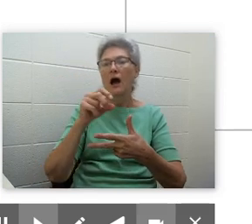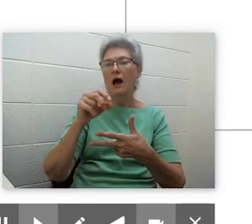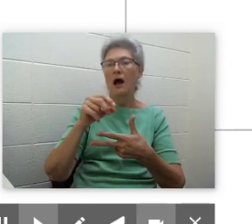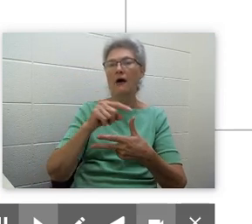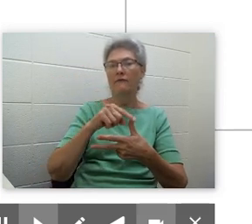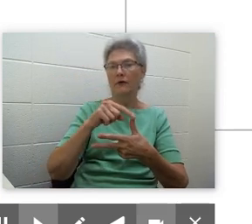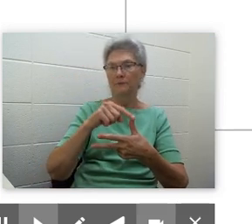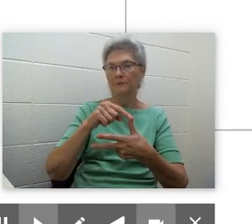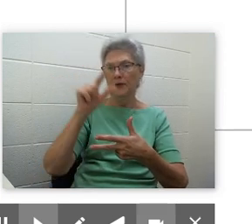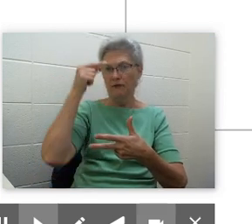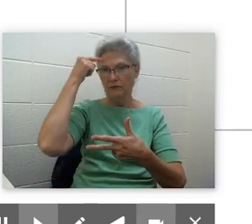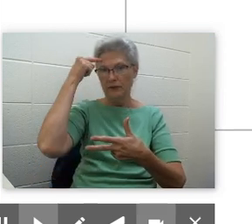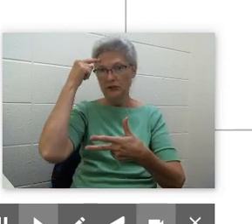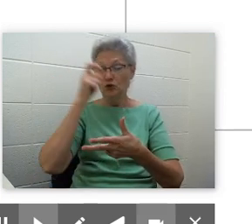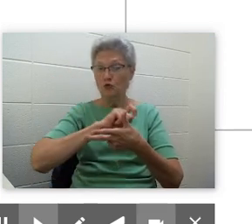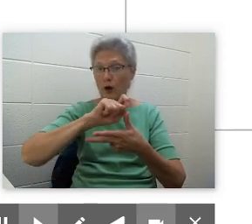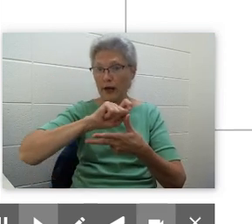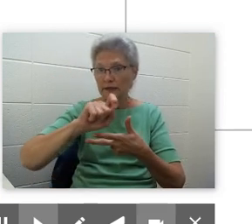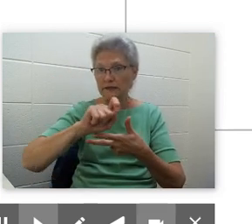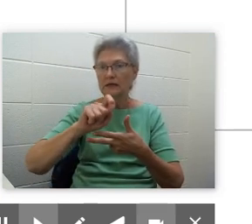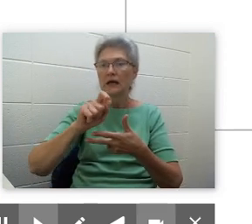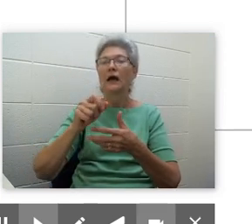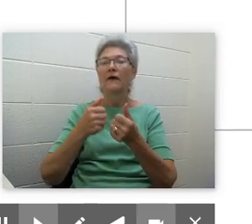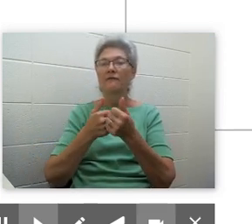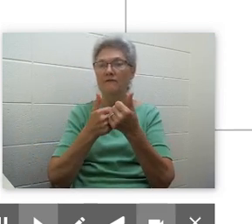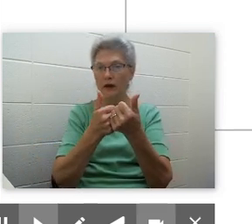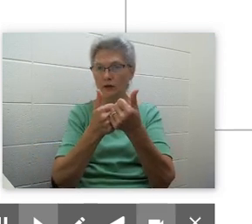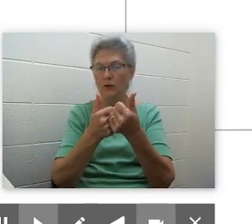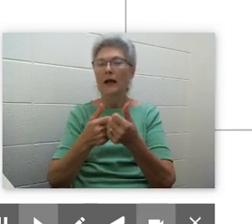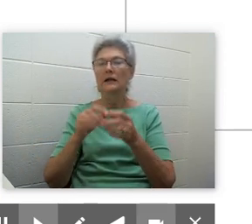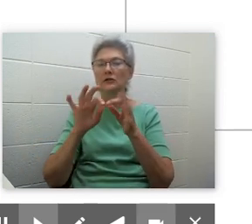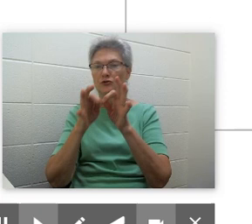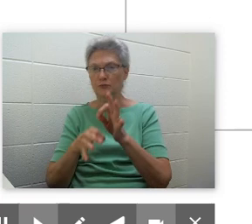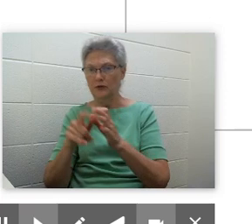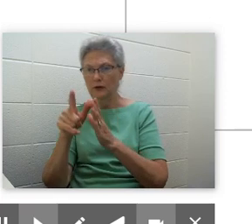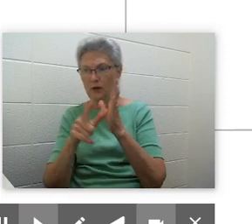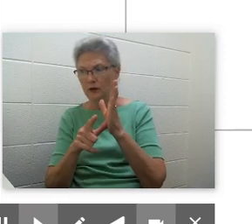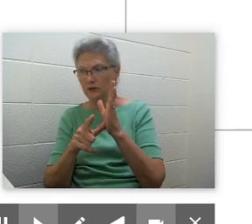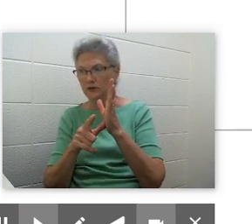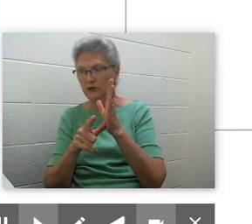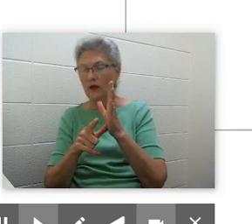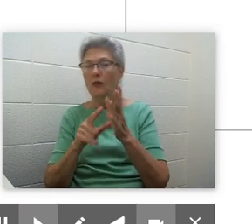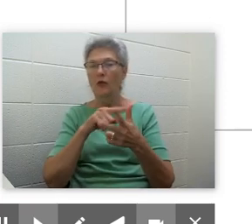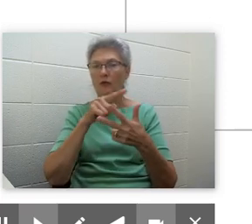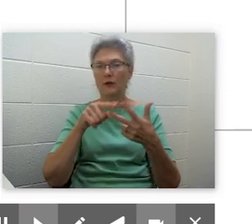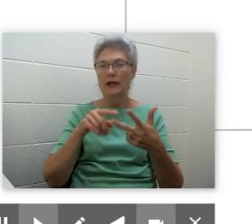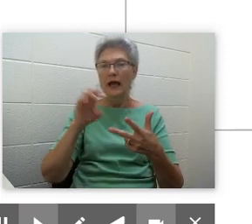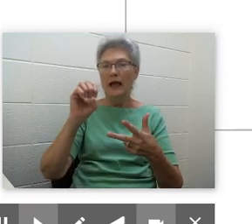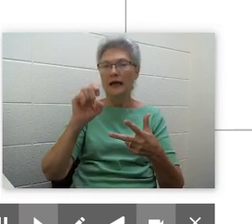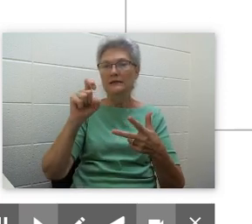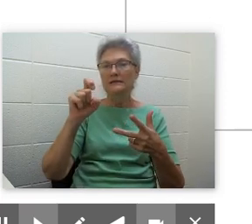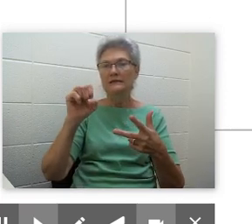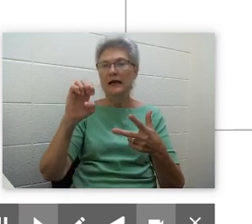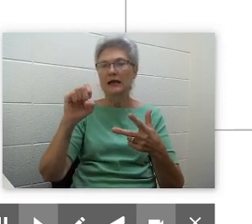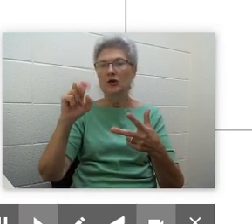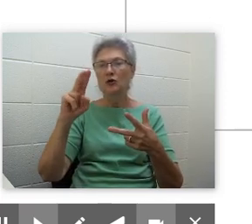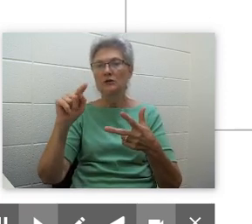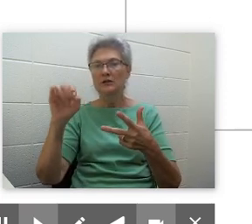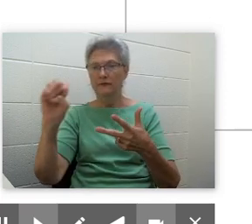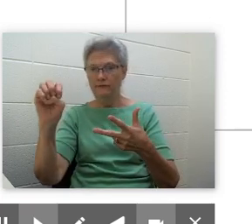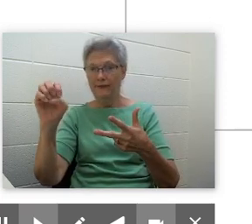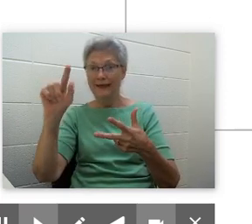write, carry out, and interpret the laws. Those three branches include the executive branch, which is the